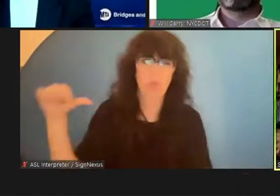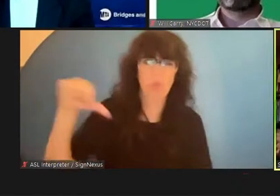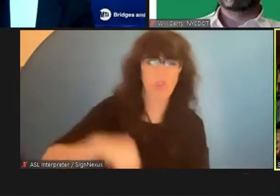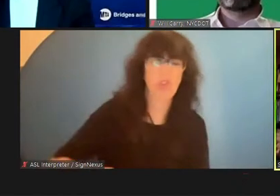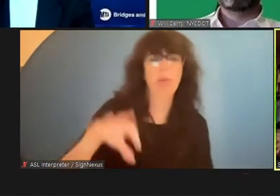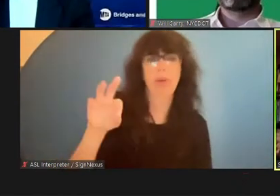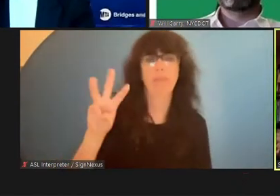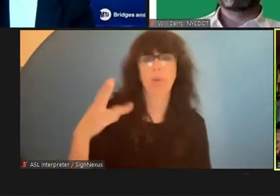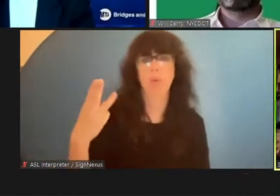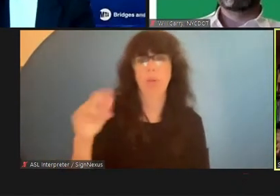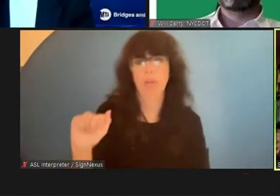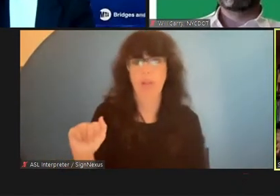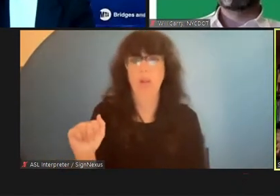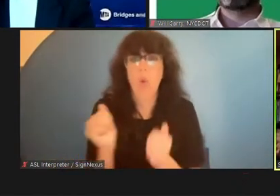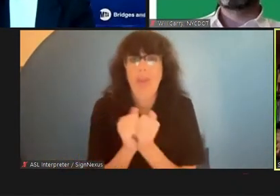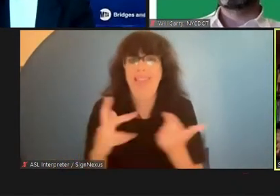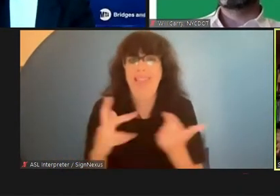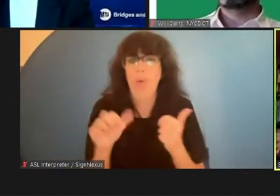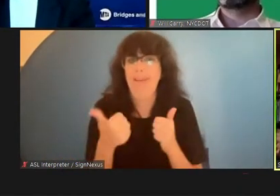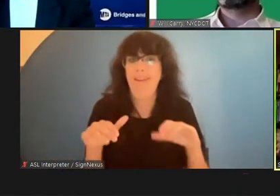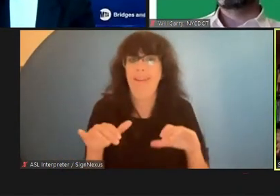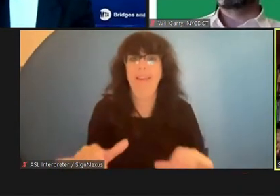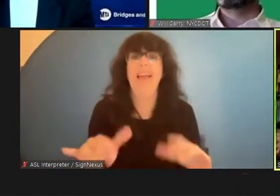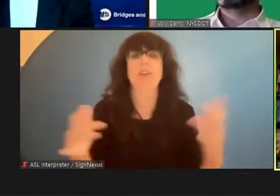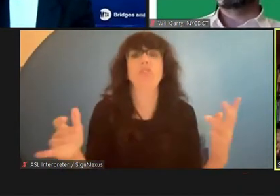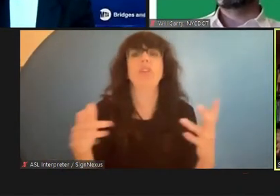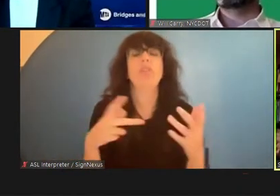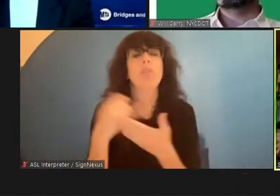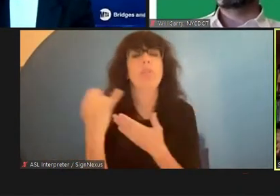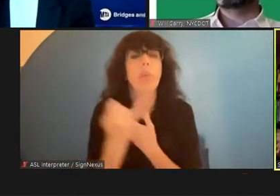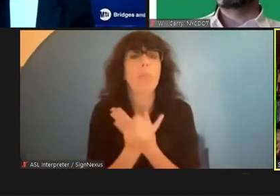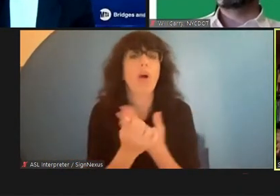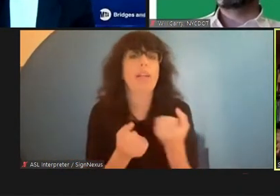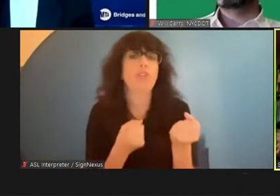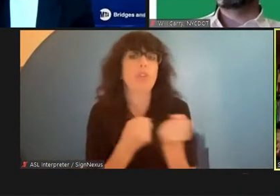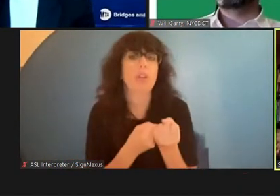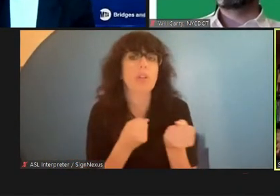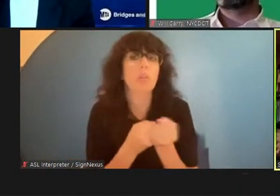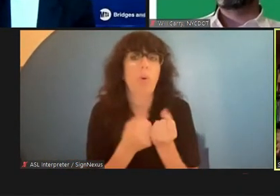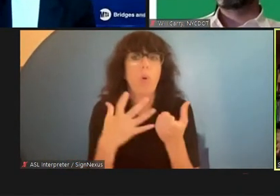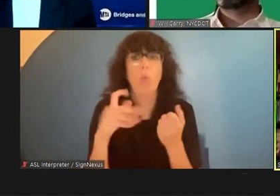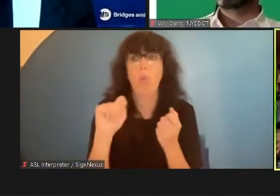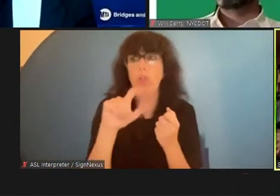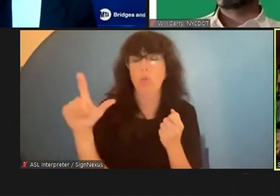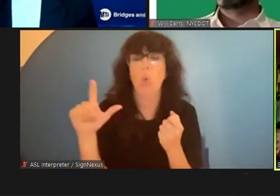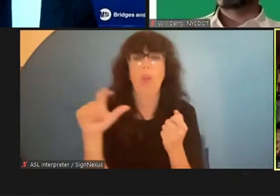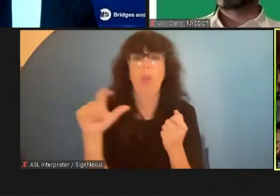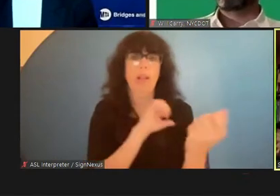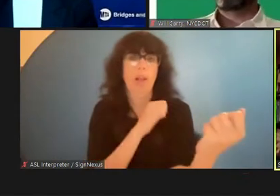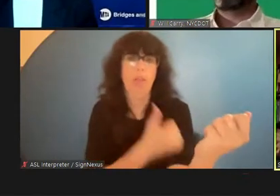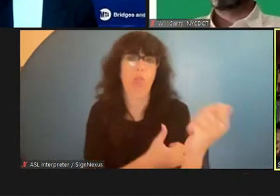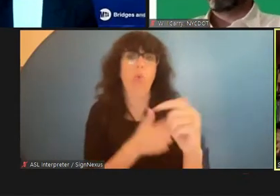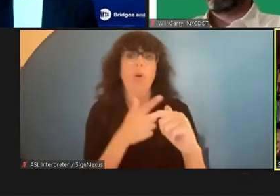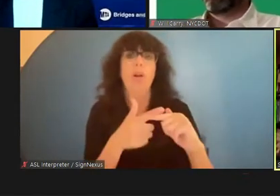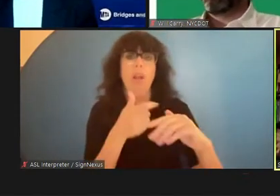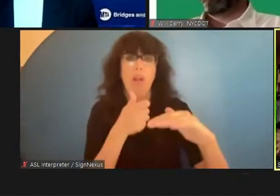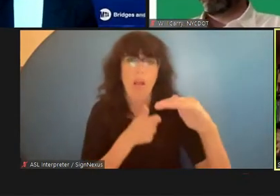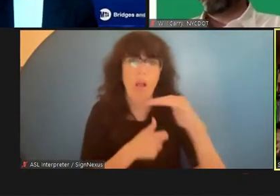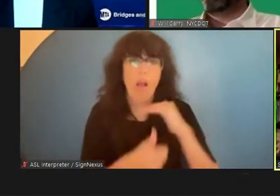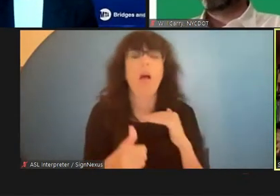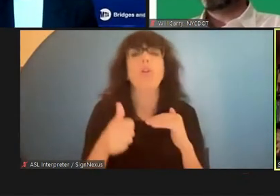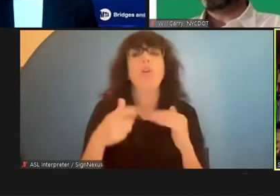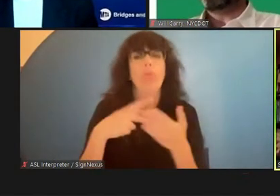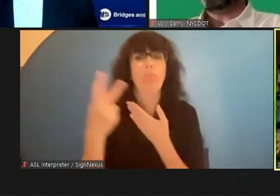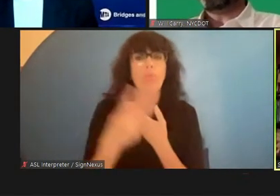the no action alternative the project sponsors are seeking tolling authority under the value pricing pilot program that was originally